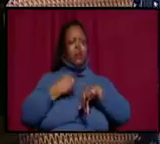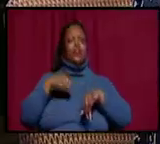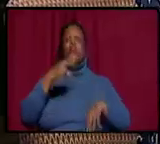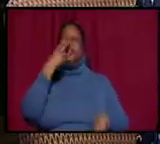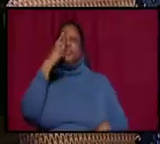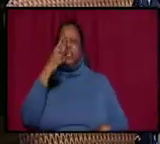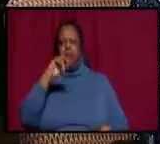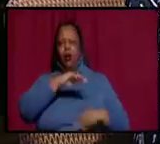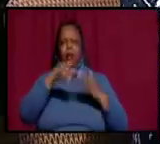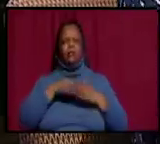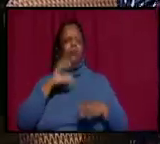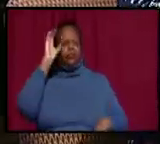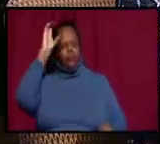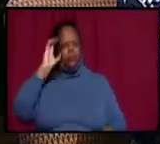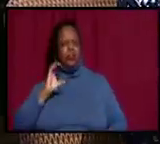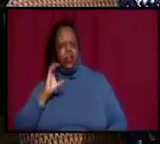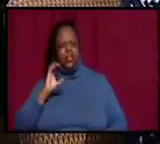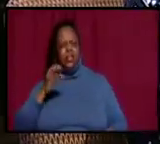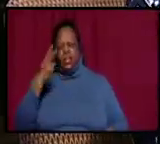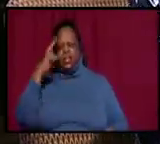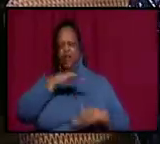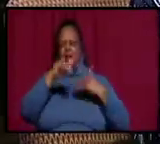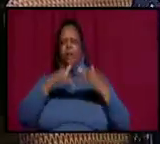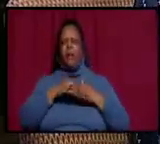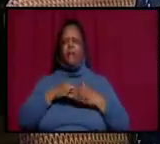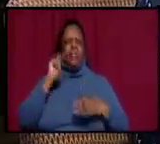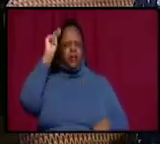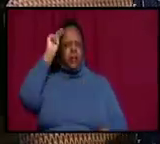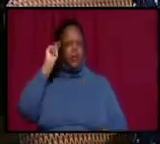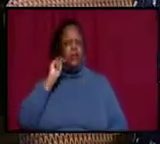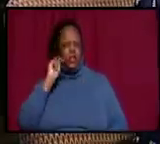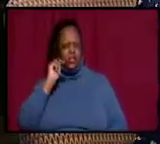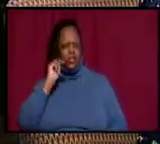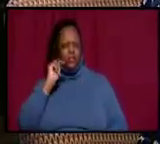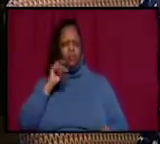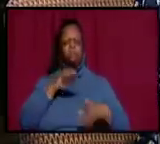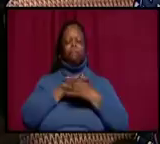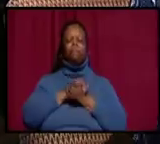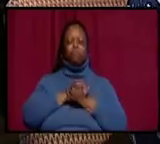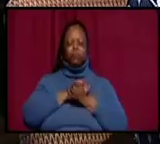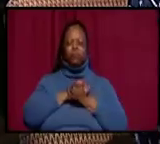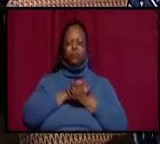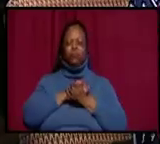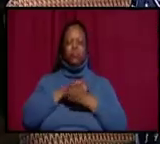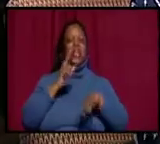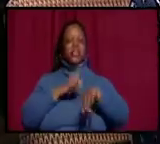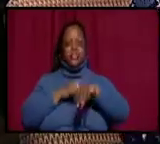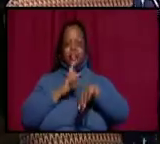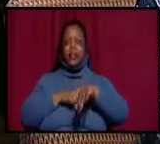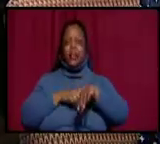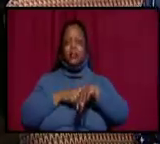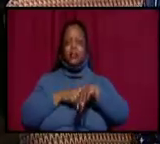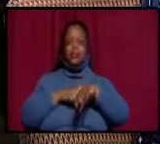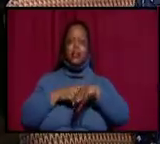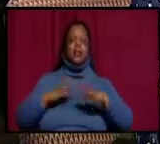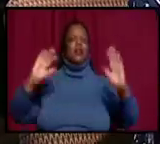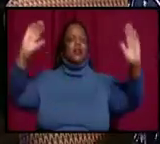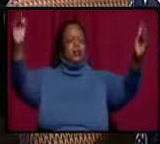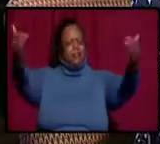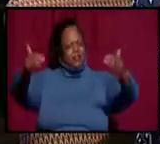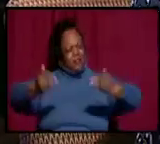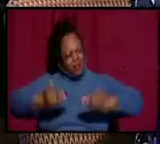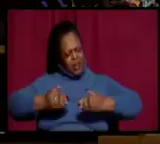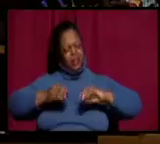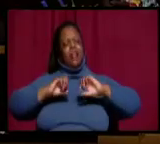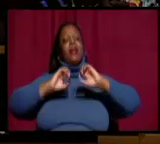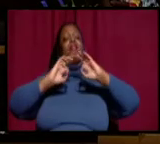can see about your cousins and see about the nephews and the nieces. It's just a time to gather in the